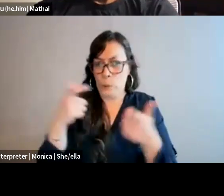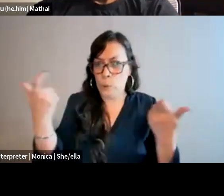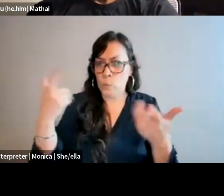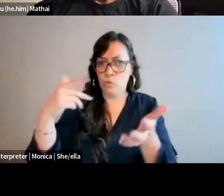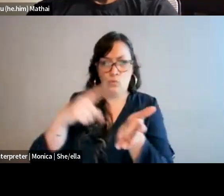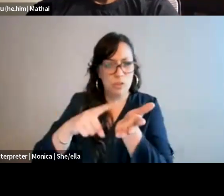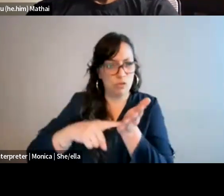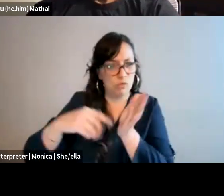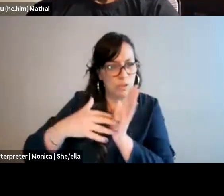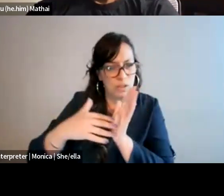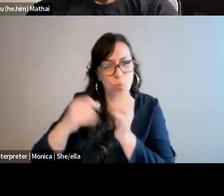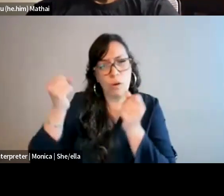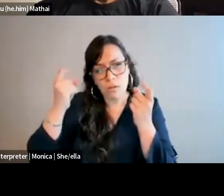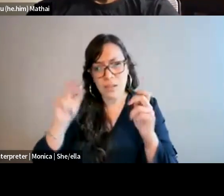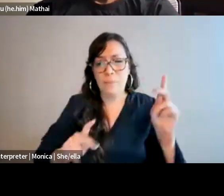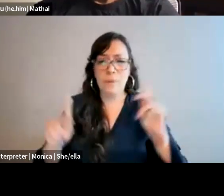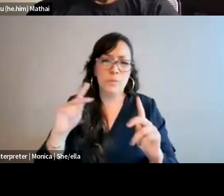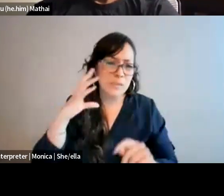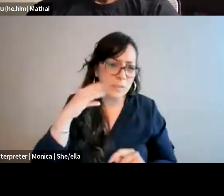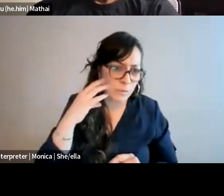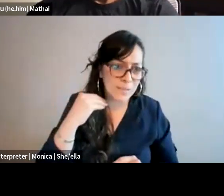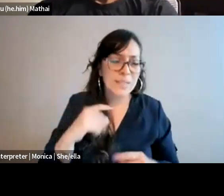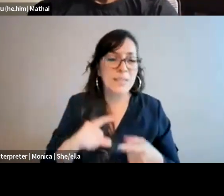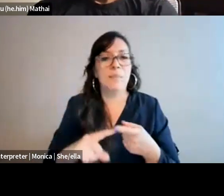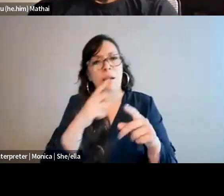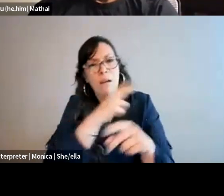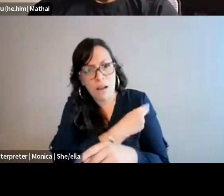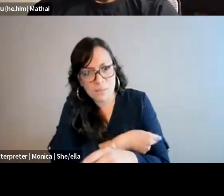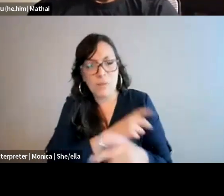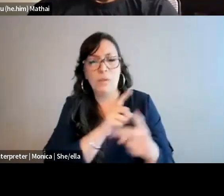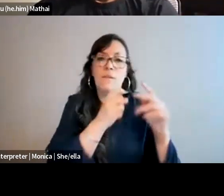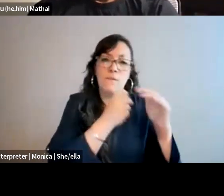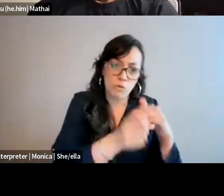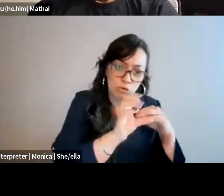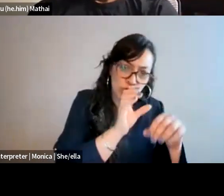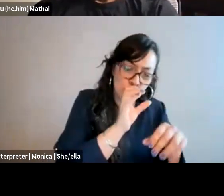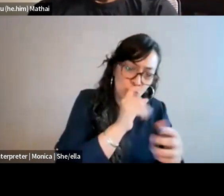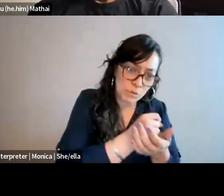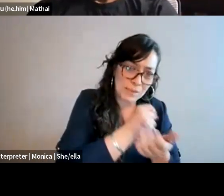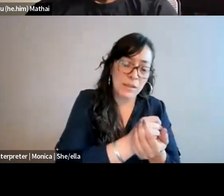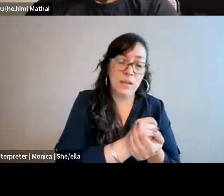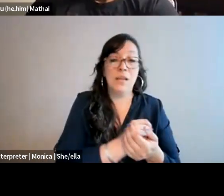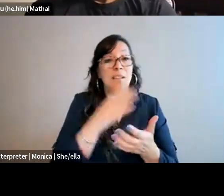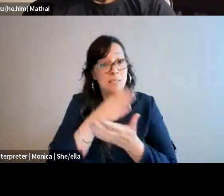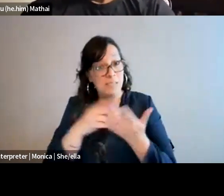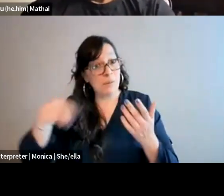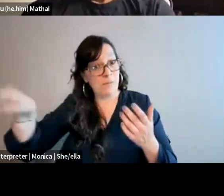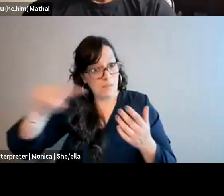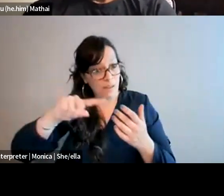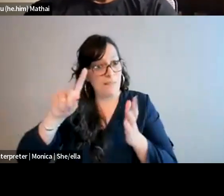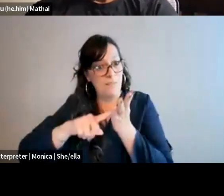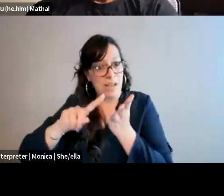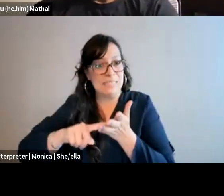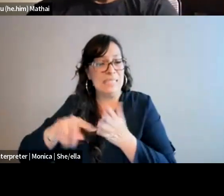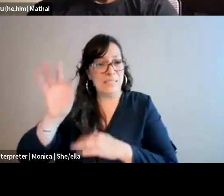understand people's experiences being hospitalized and also experiencing forced treatment globally. And some of their high-level findings just